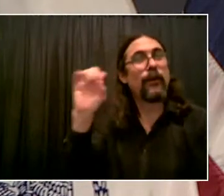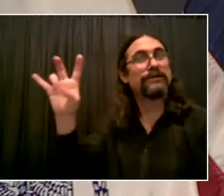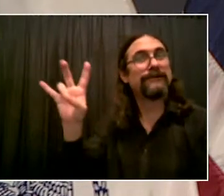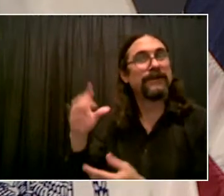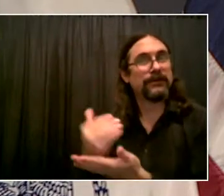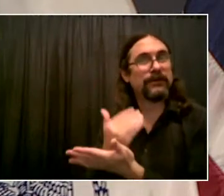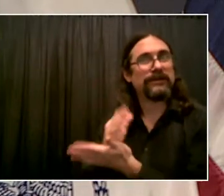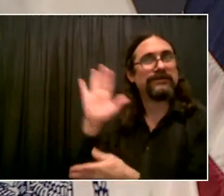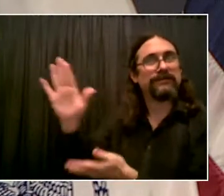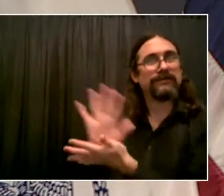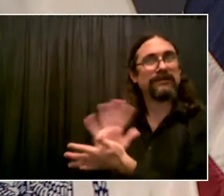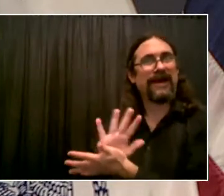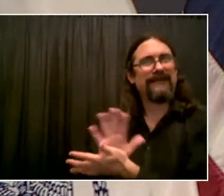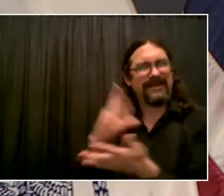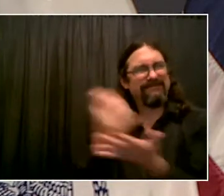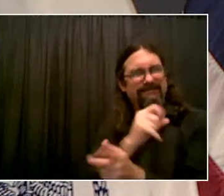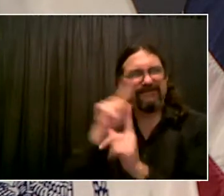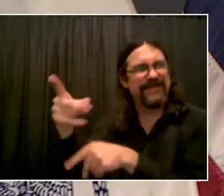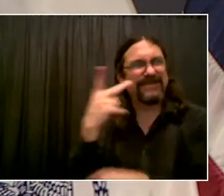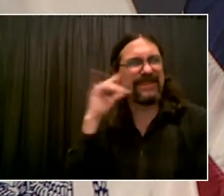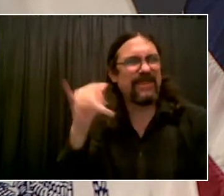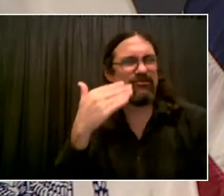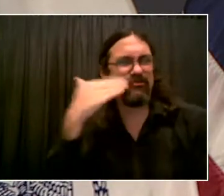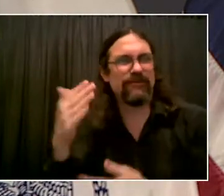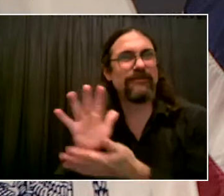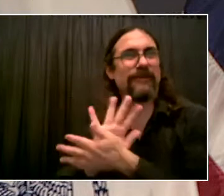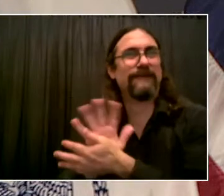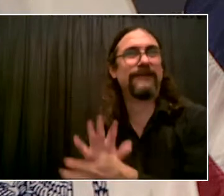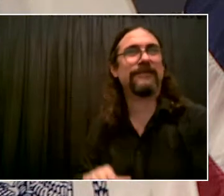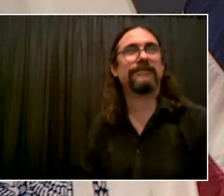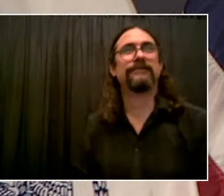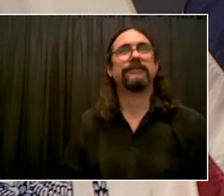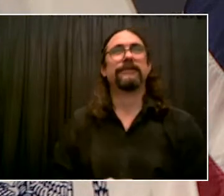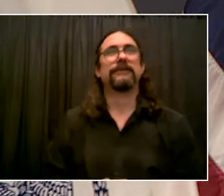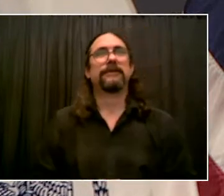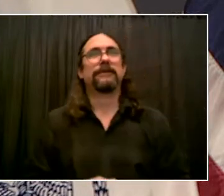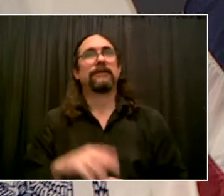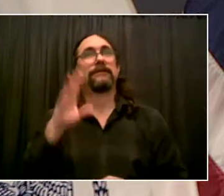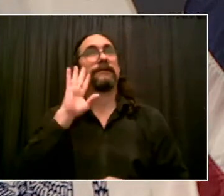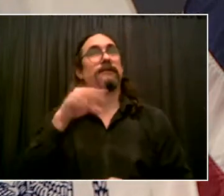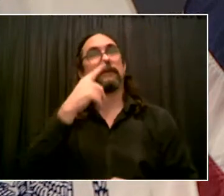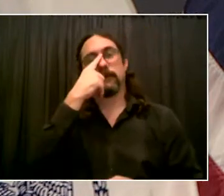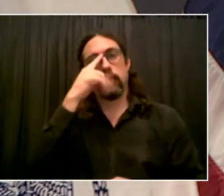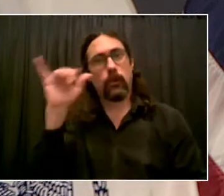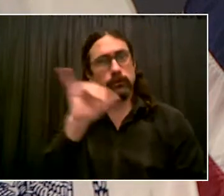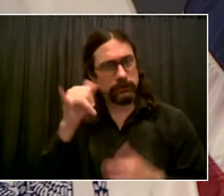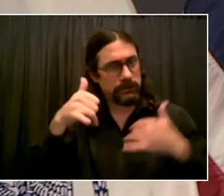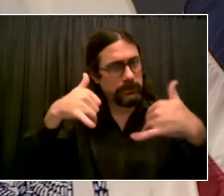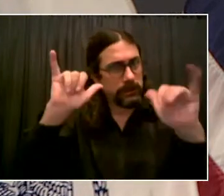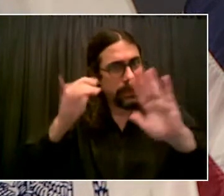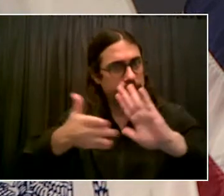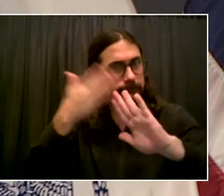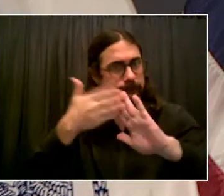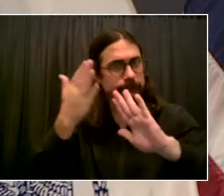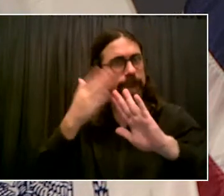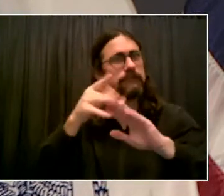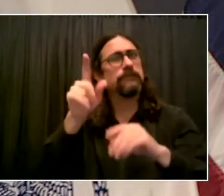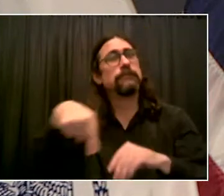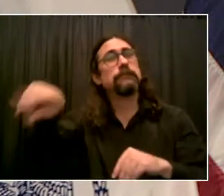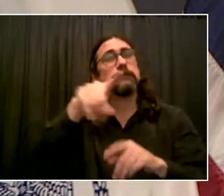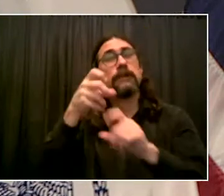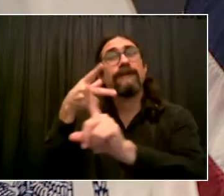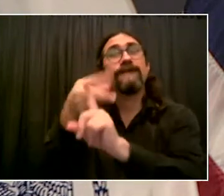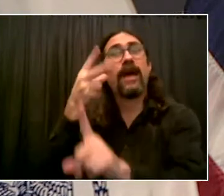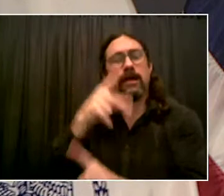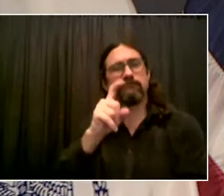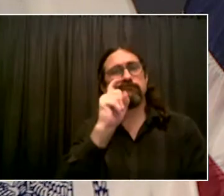go to the movies. $100, that'll buy you a lot of popcorn. So it's a great moment to get back out there and enjoy. I want you to hear from